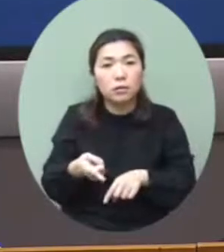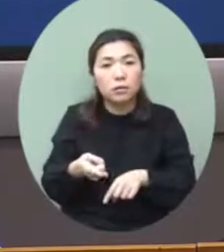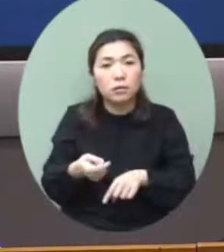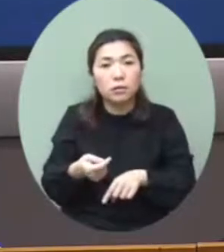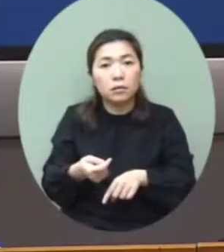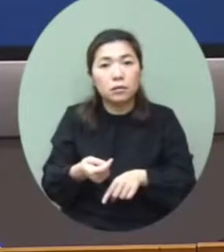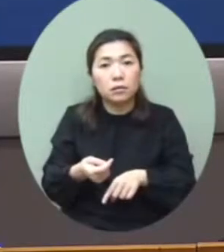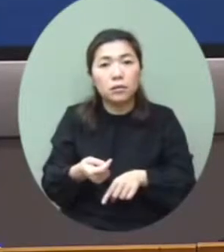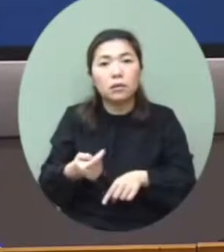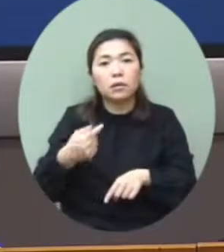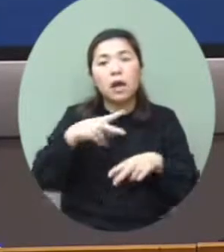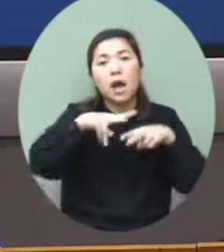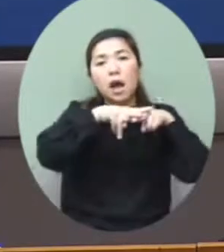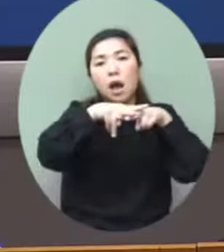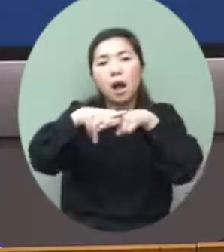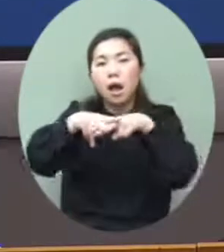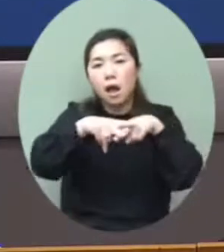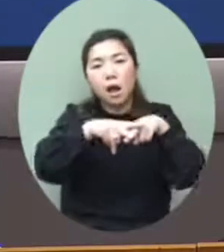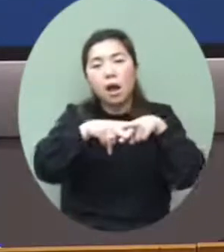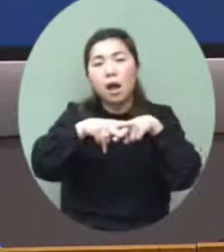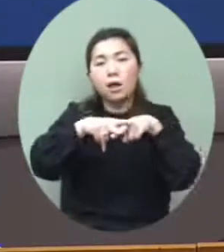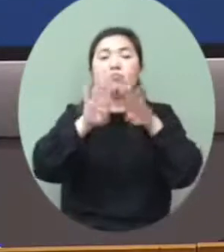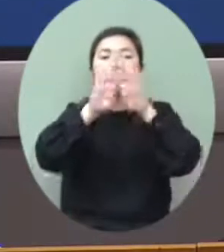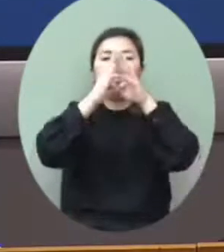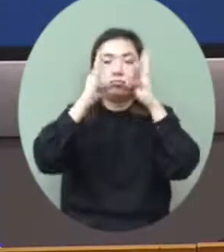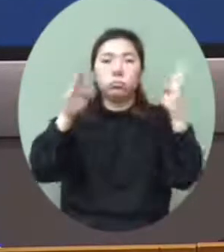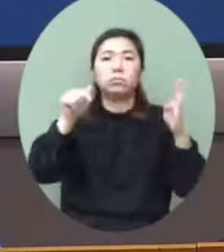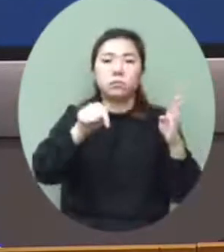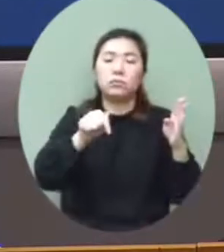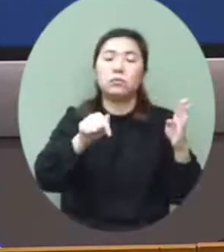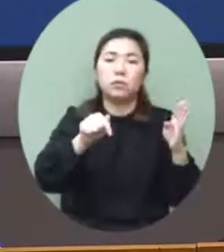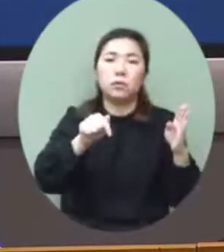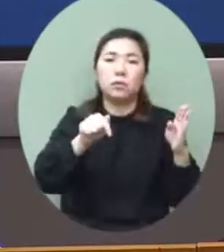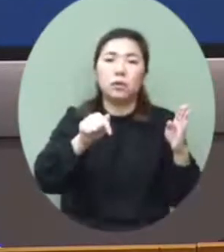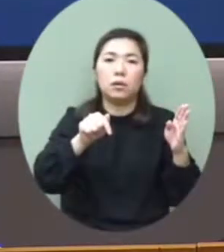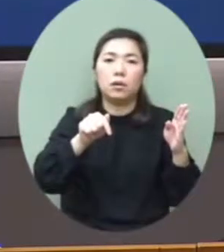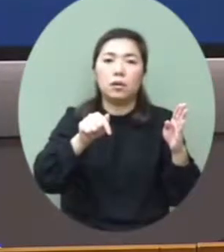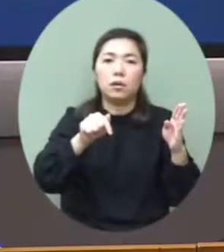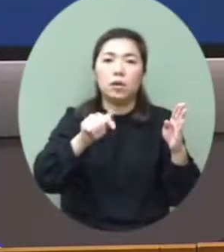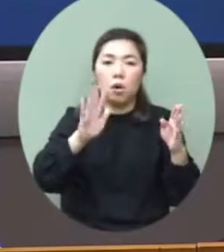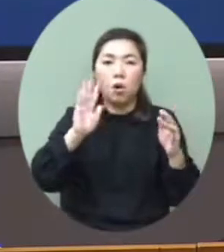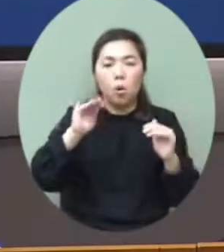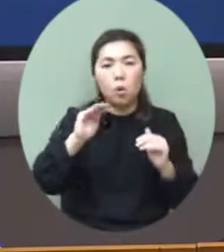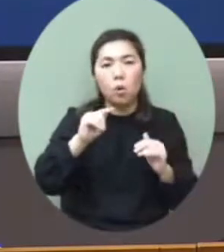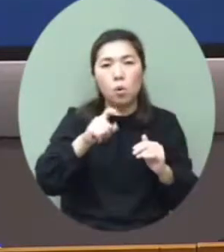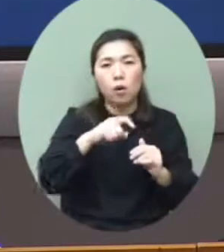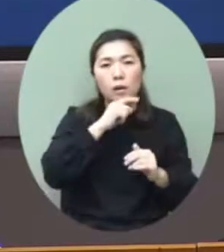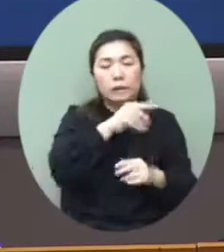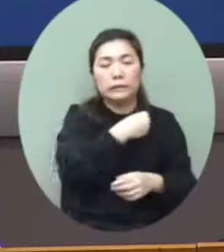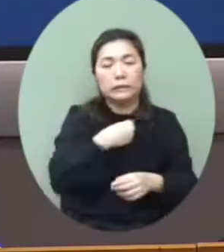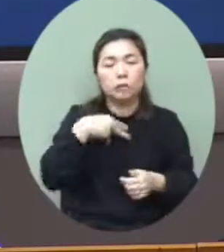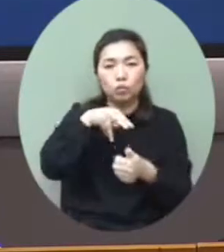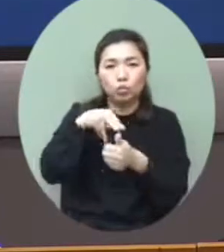Now, apart from CIFs, we have the Asia World Expo